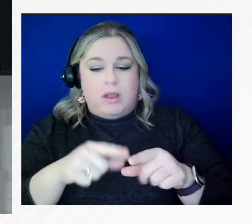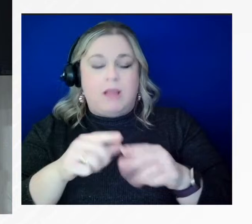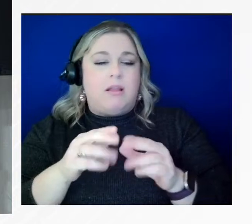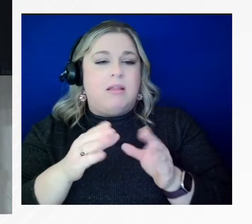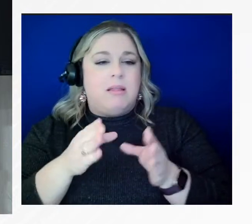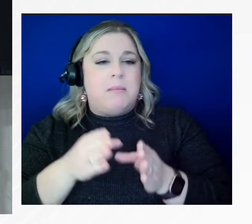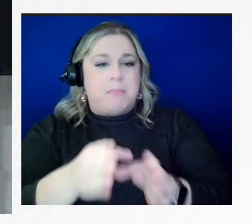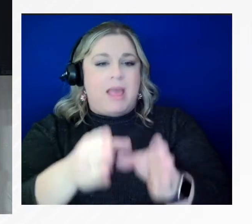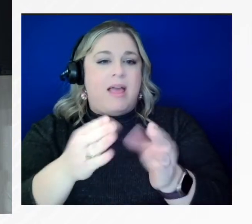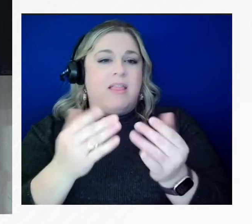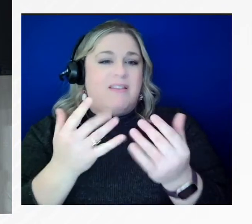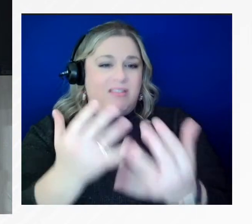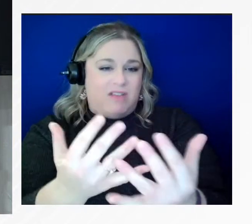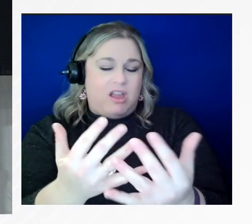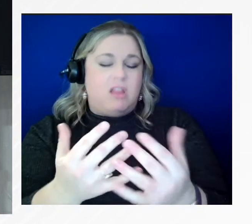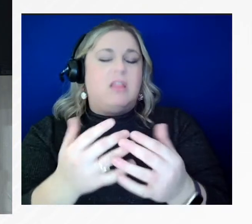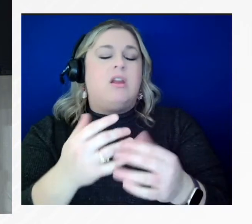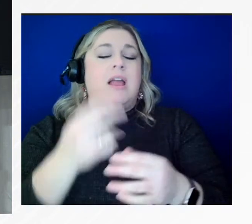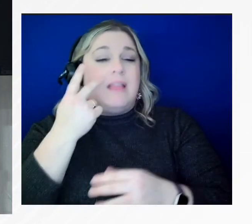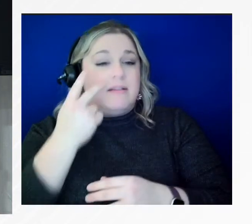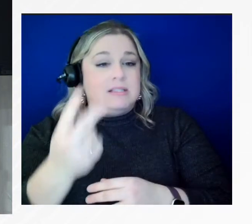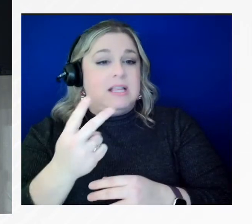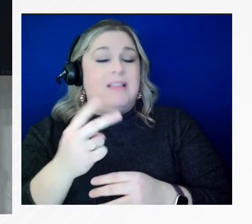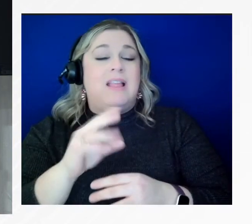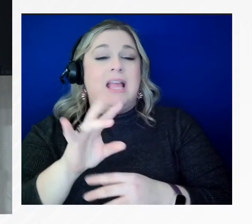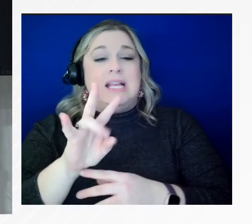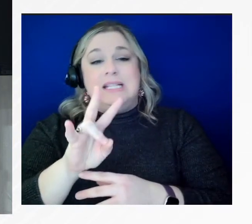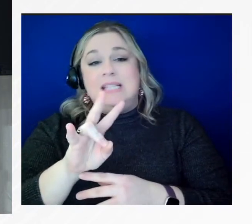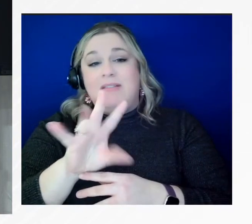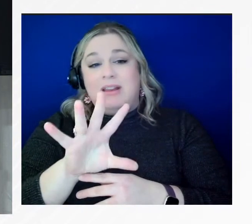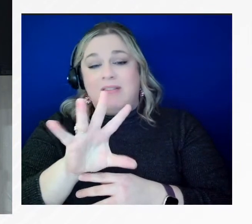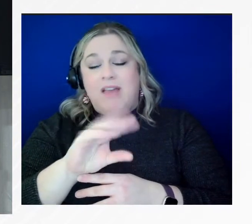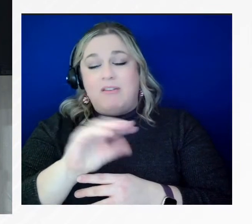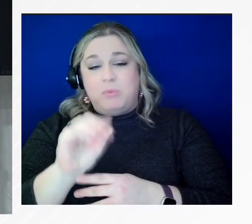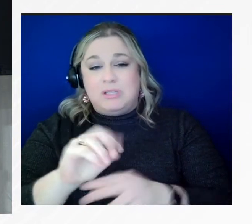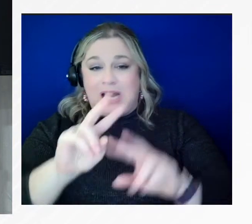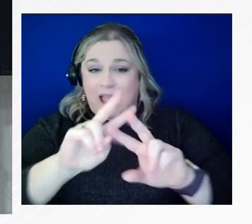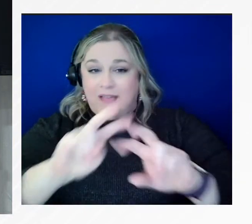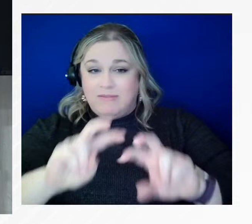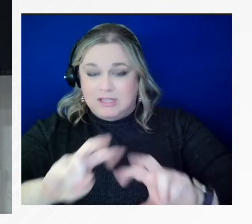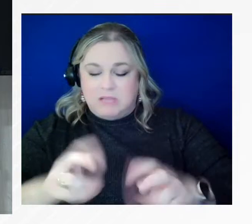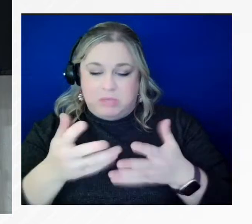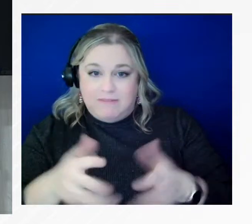have completed 75% of the assessment. So